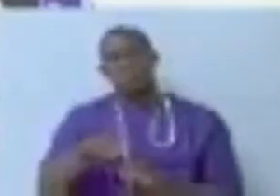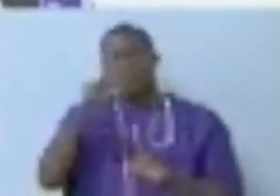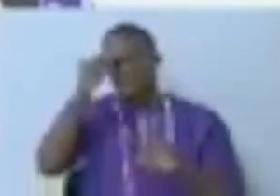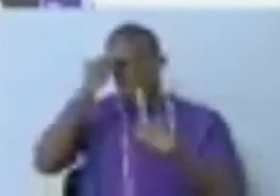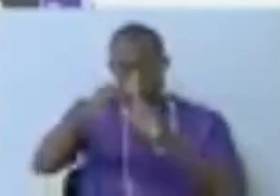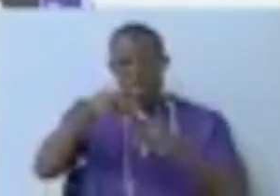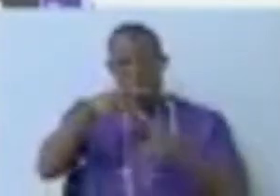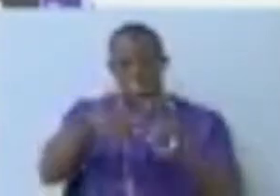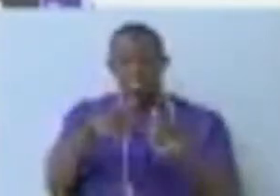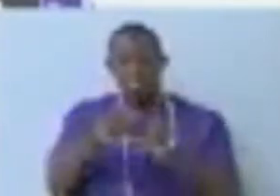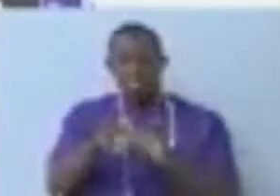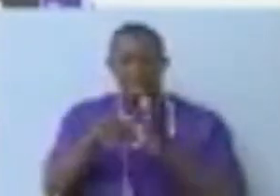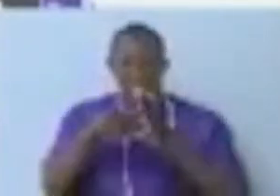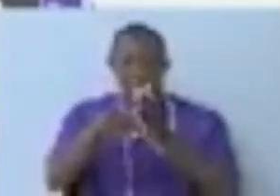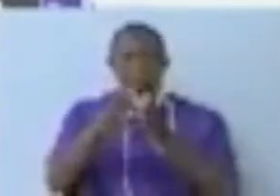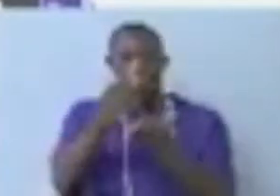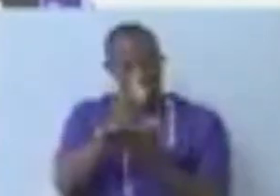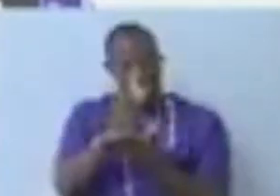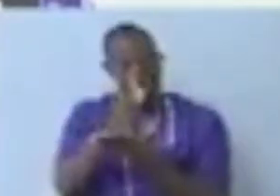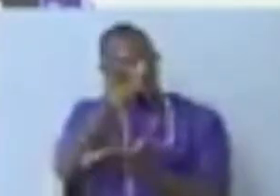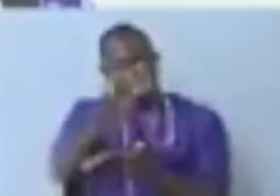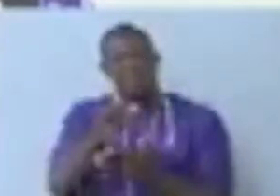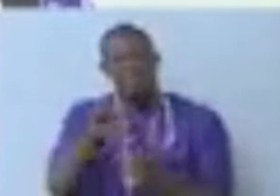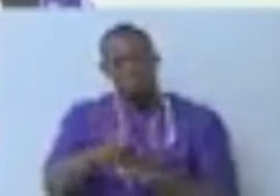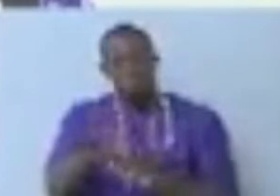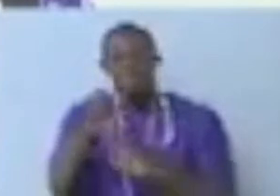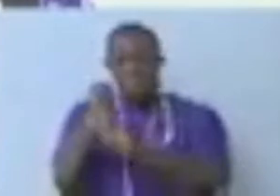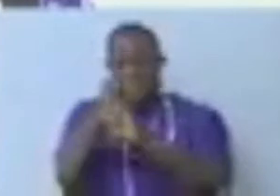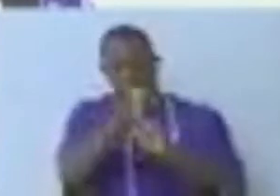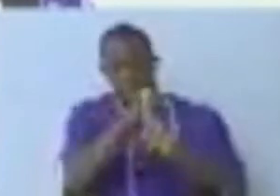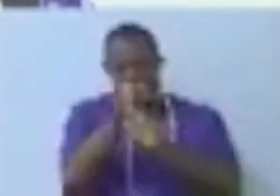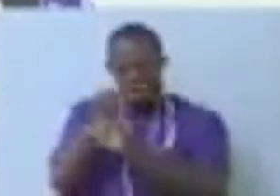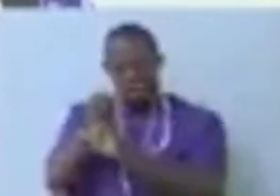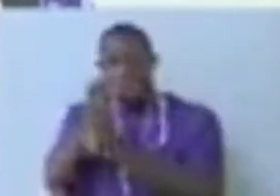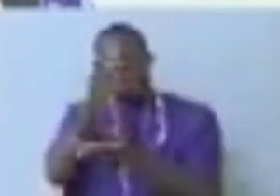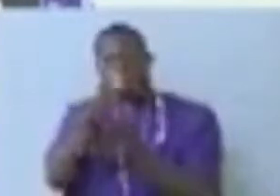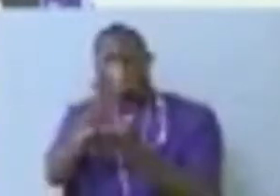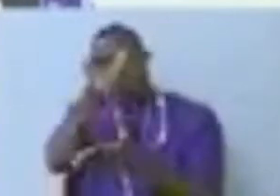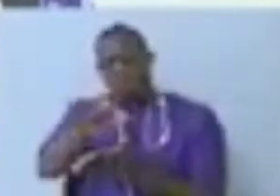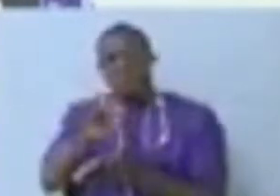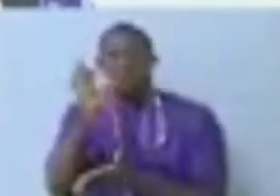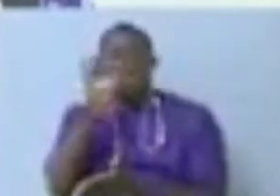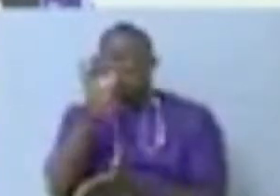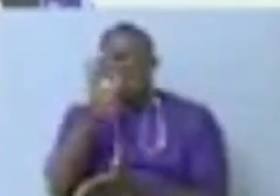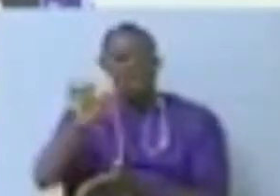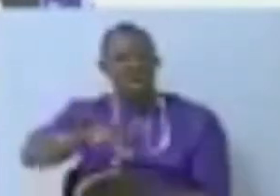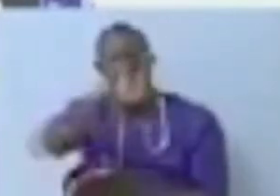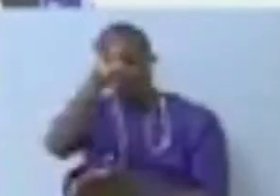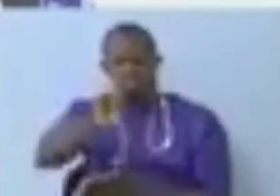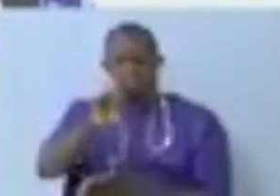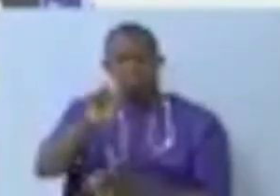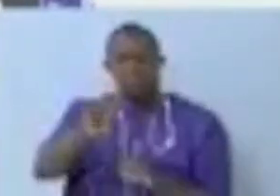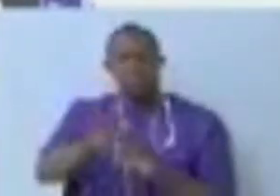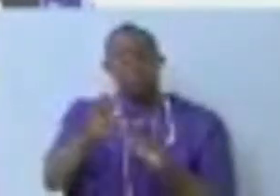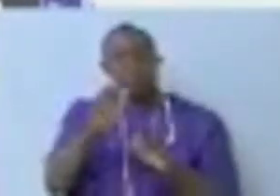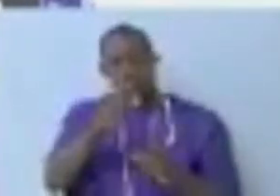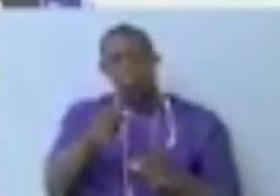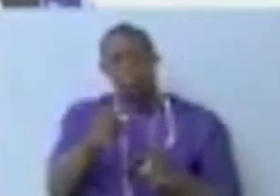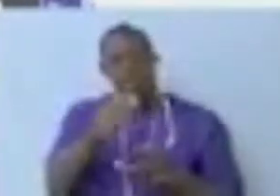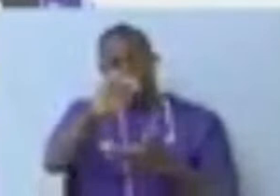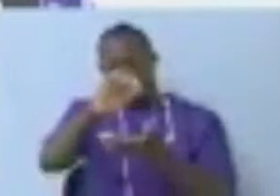to guide the witness to answer questions. To elicit evidence or the information from the witness.